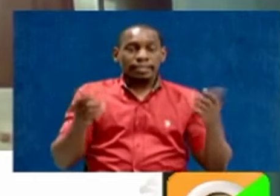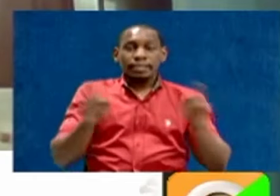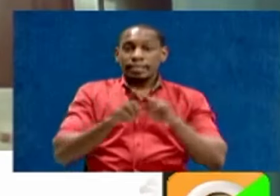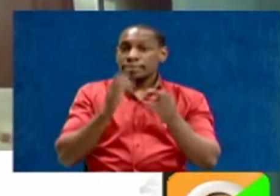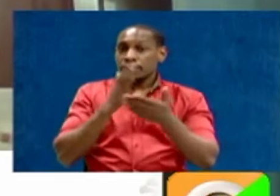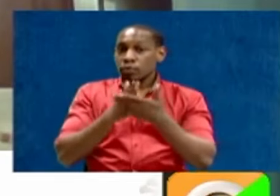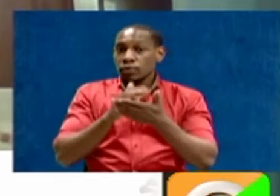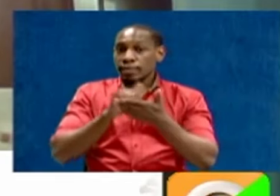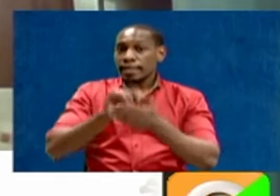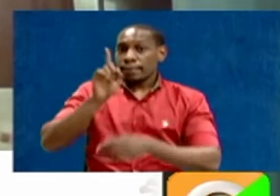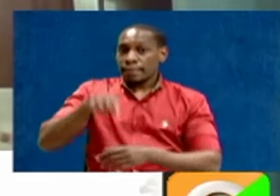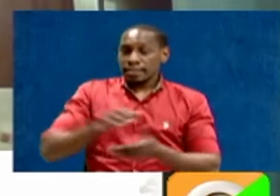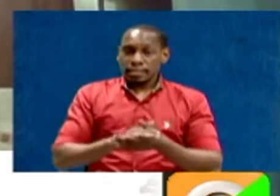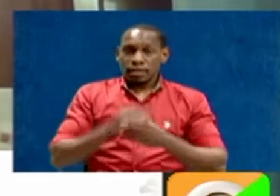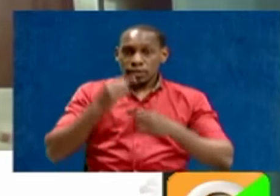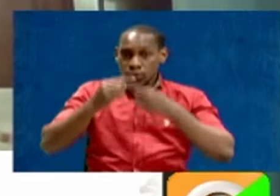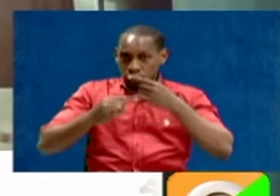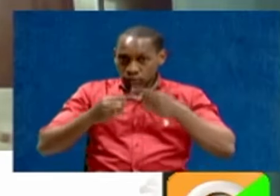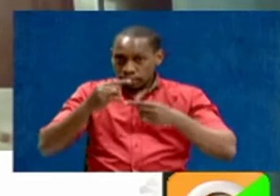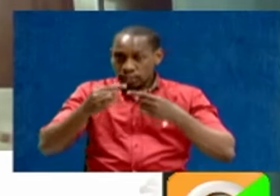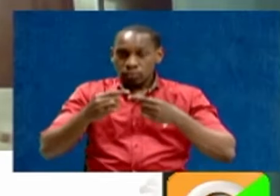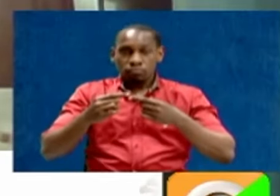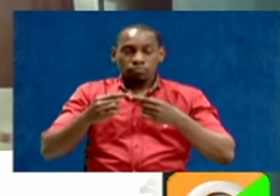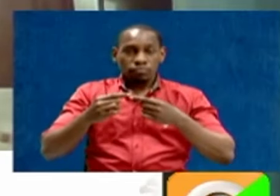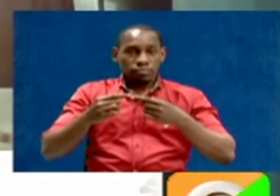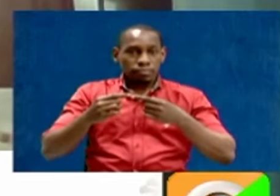the fact that I had to keep on trying to